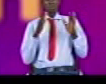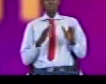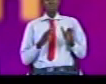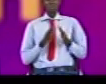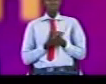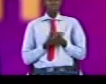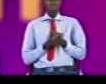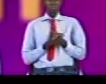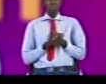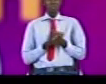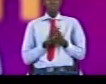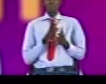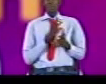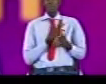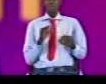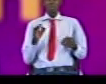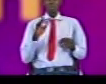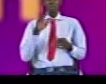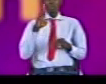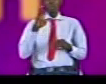no revenge,